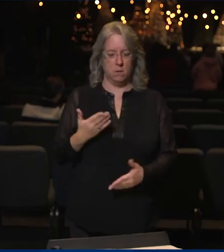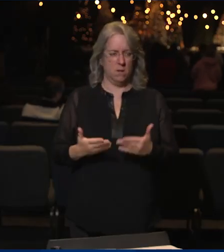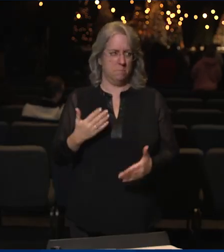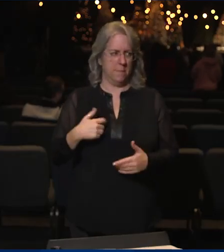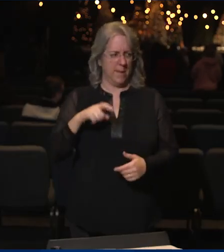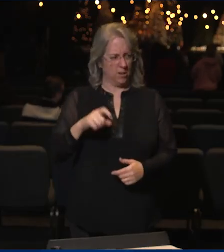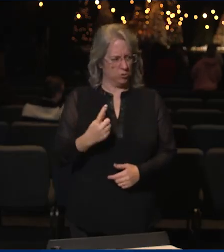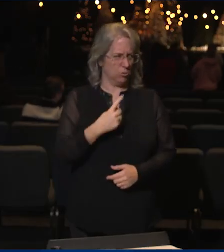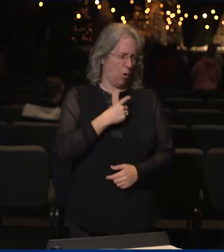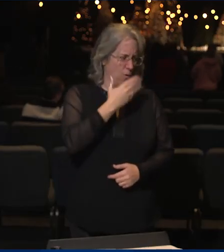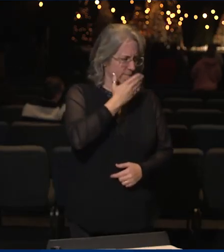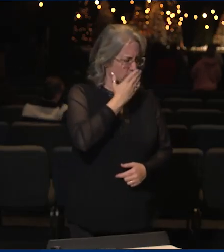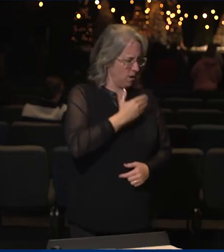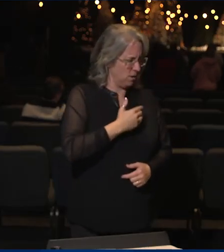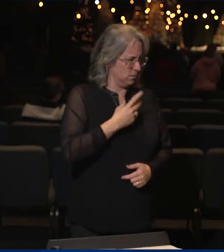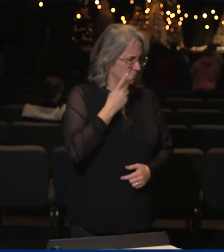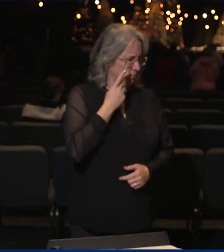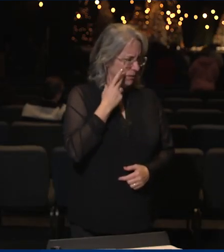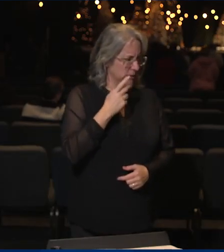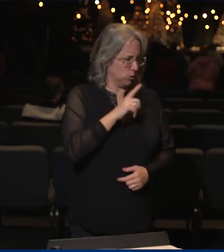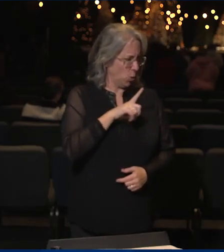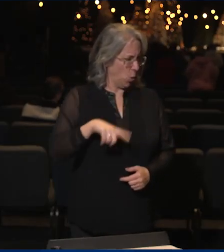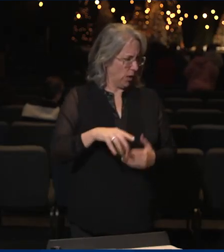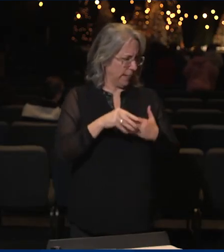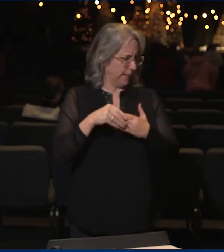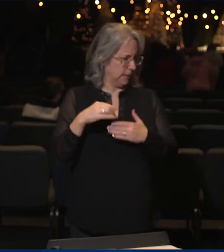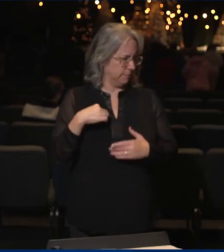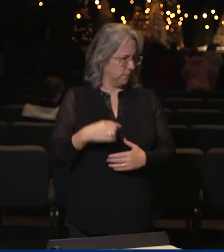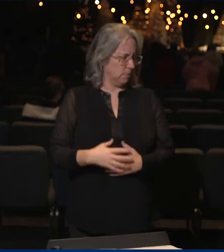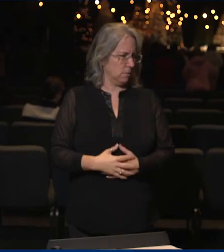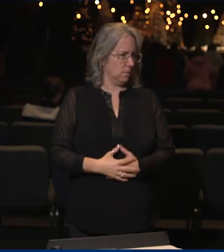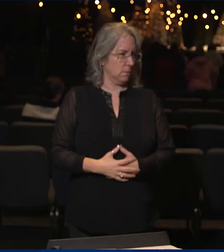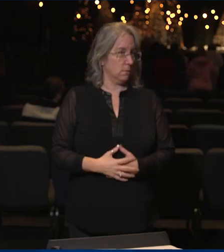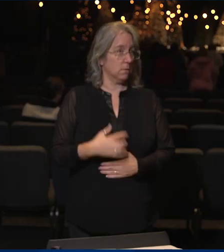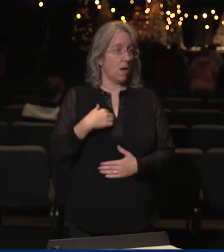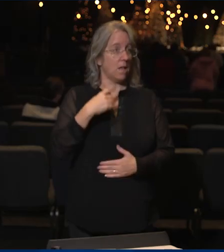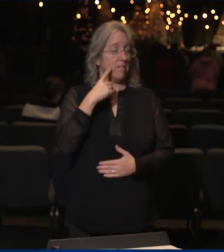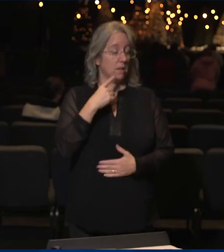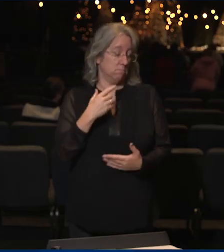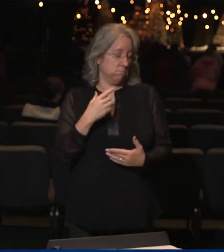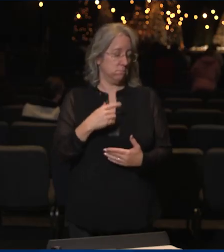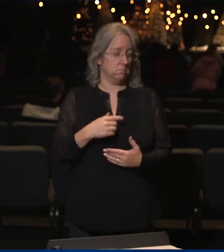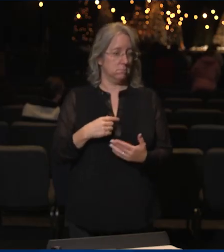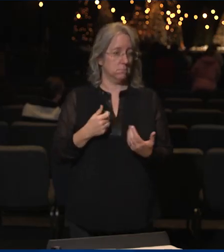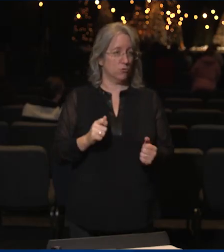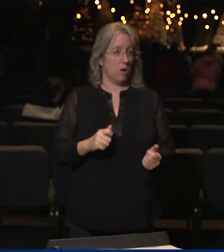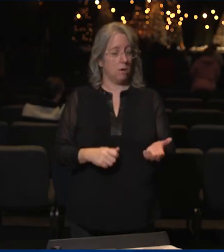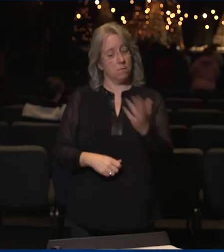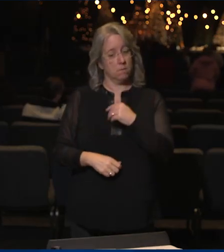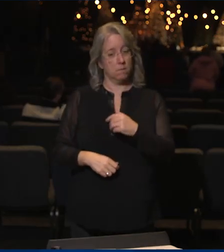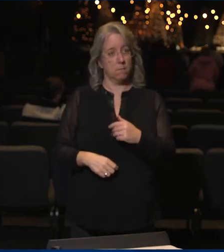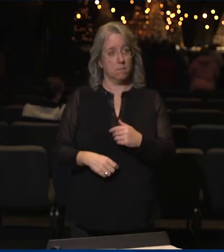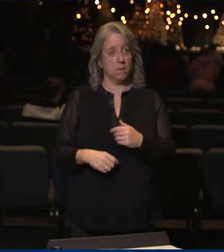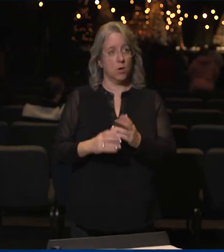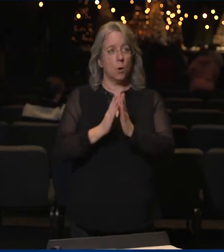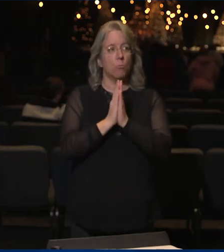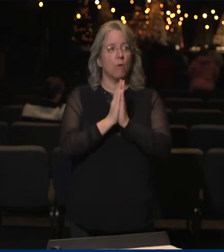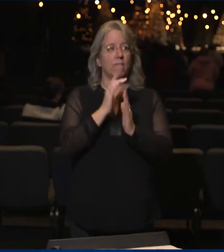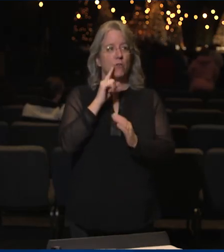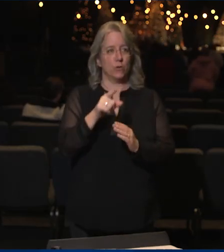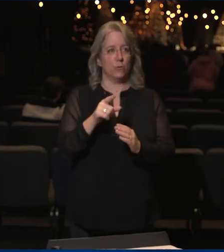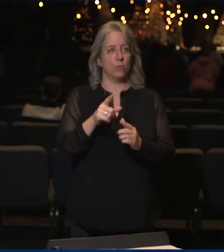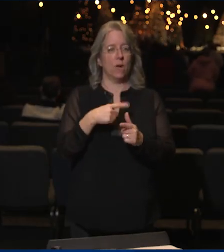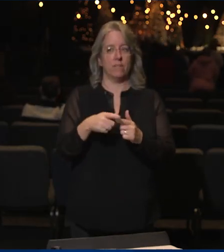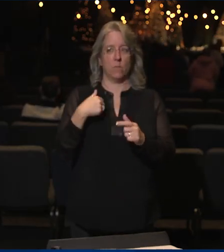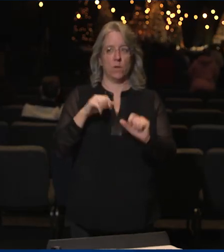there and see if the Lord would meet me, I think you should just give it a go. We'll pray for you and then let you go on your way.